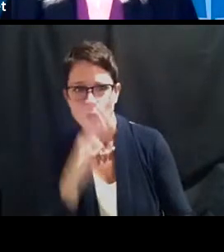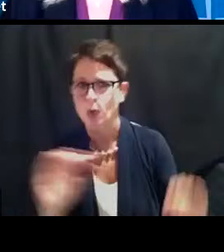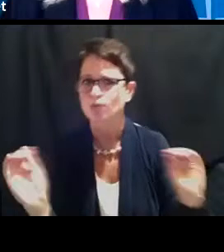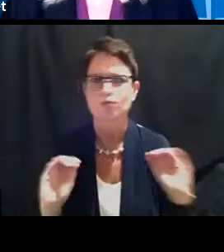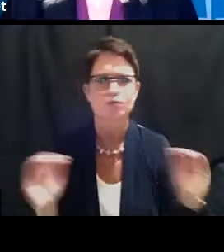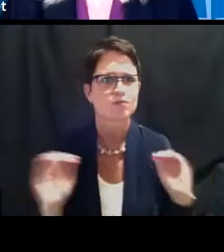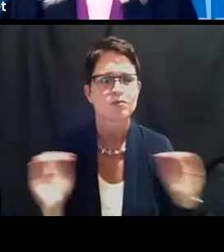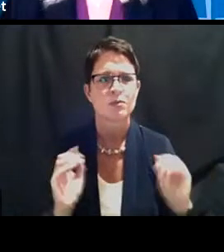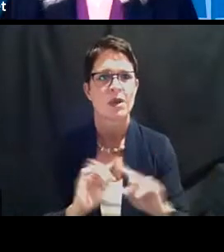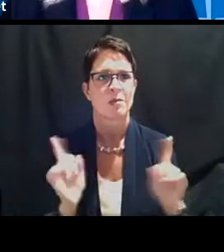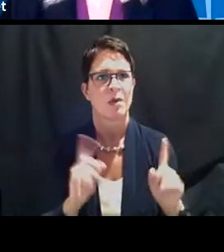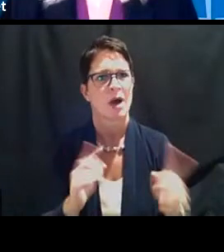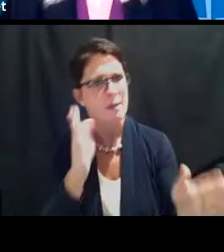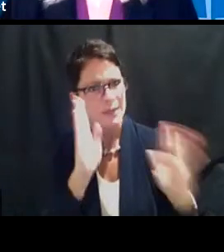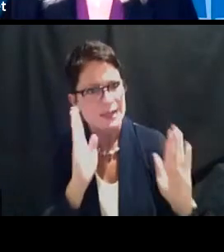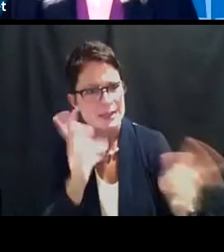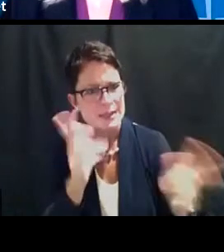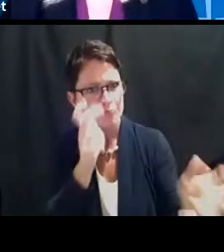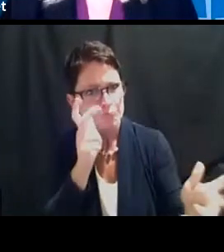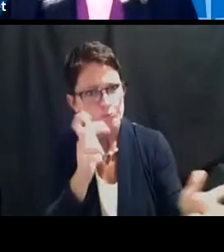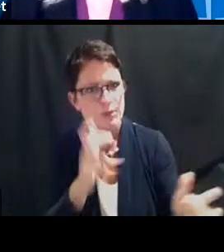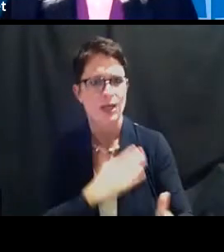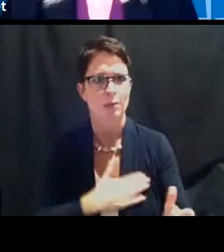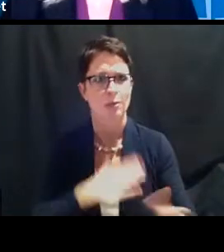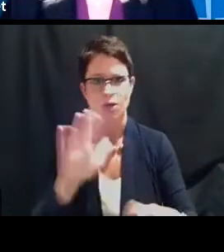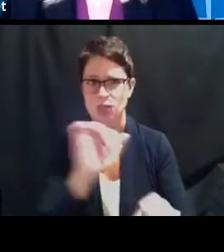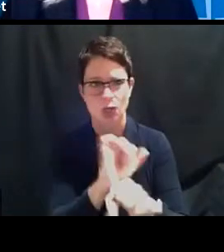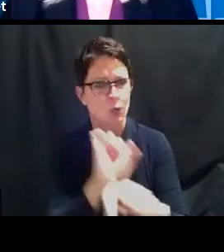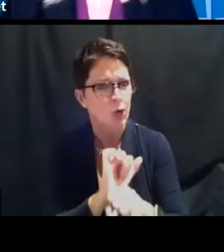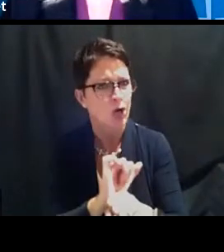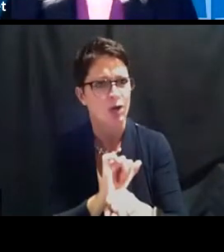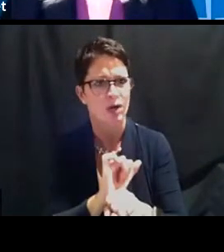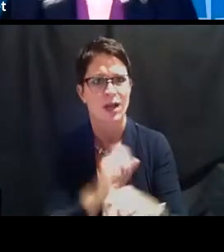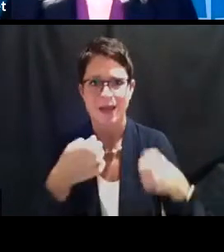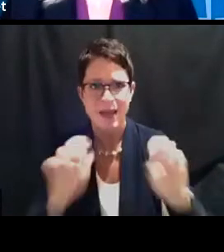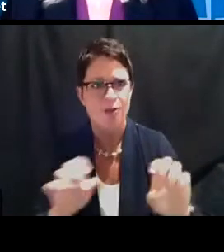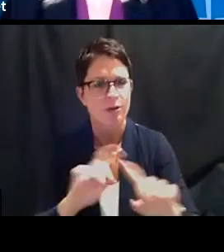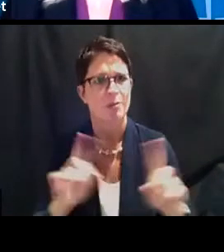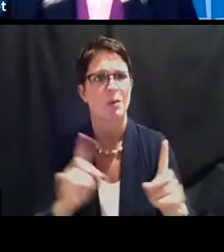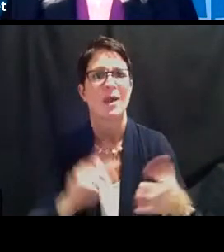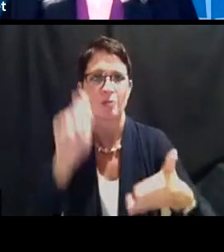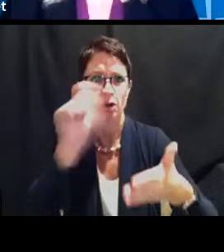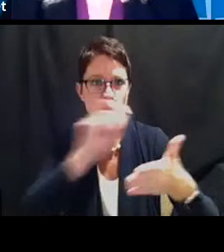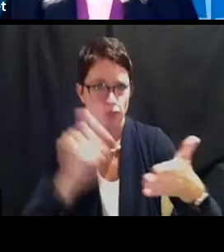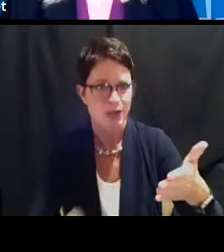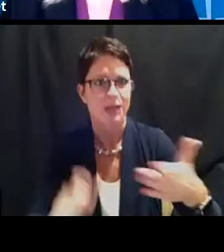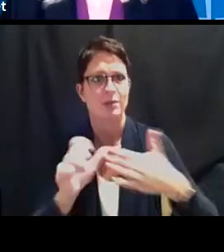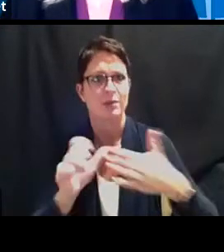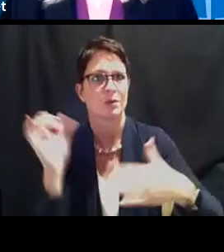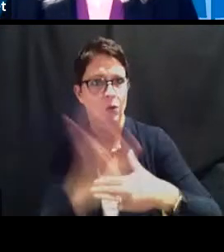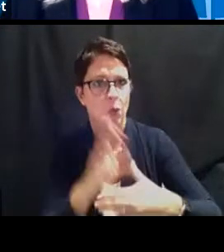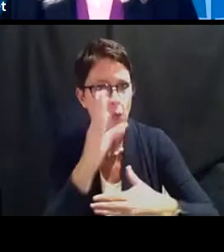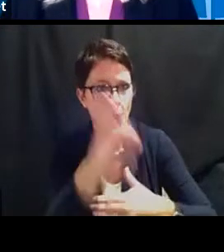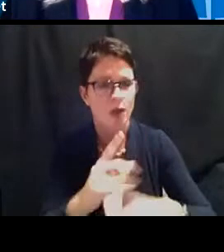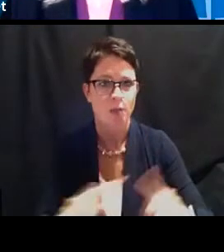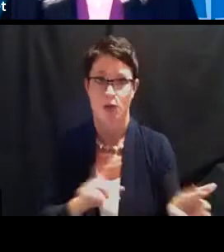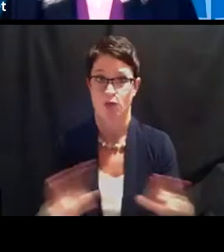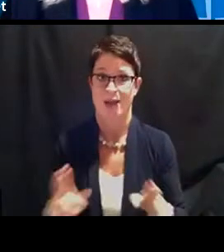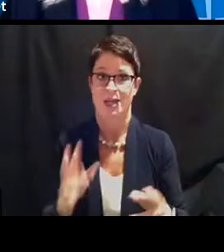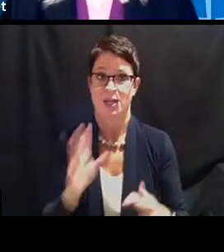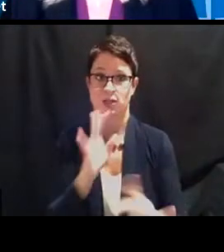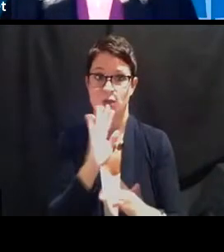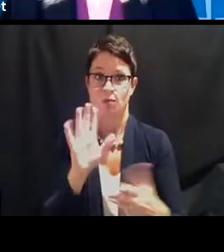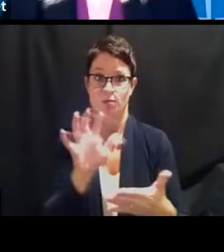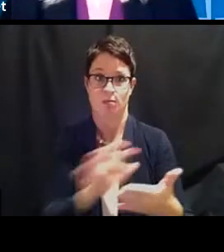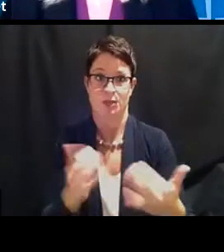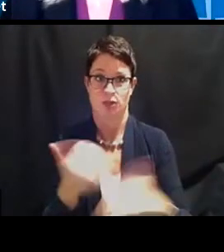I'm listening in attentively and appreciate all the effort here. And we do have a written comment that's coming shortly, but I wasn't prepared to read it in today, which